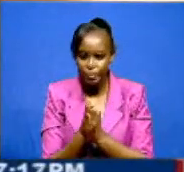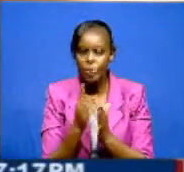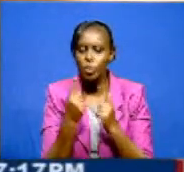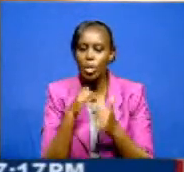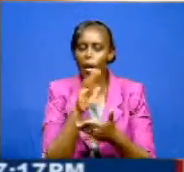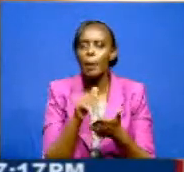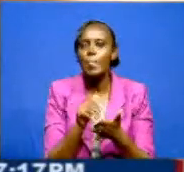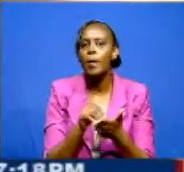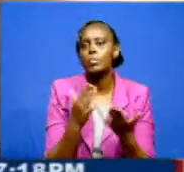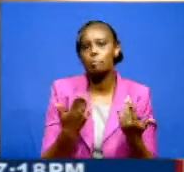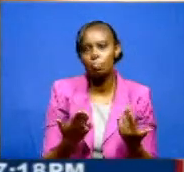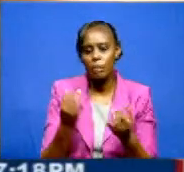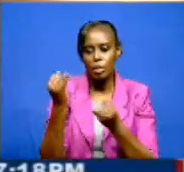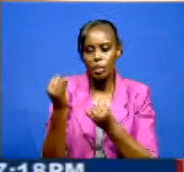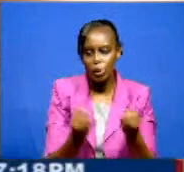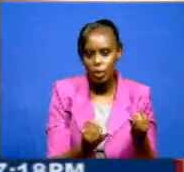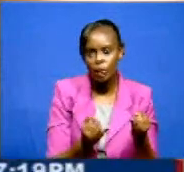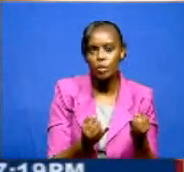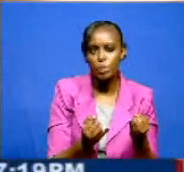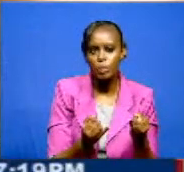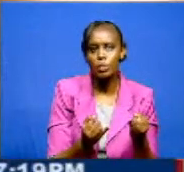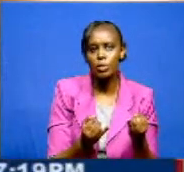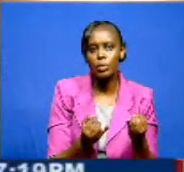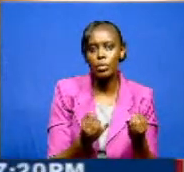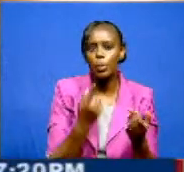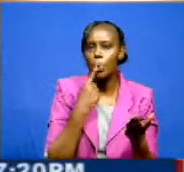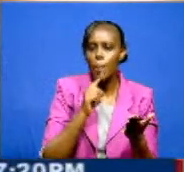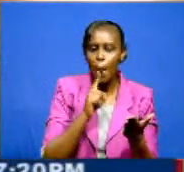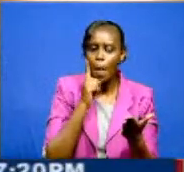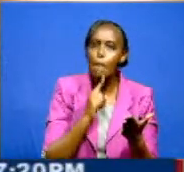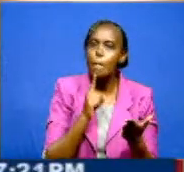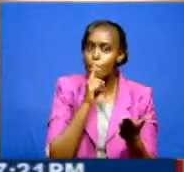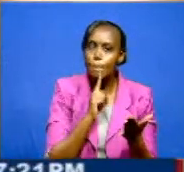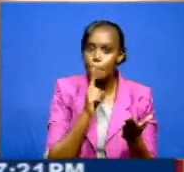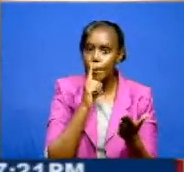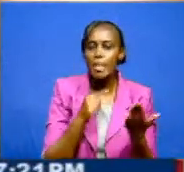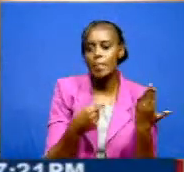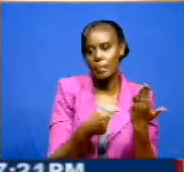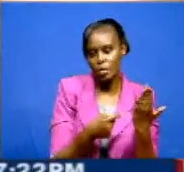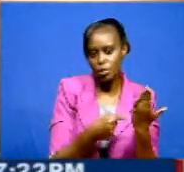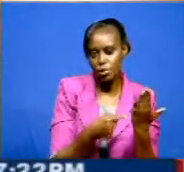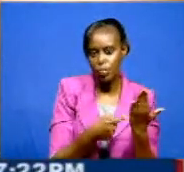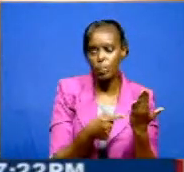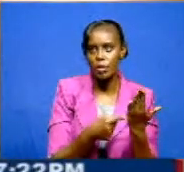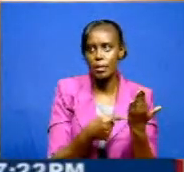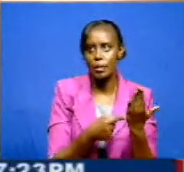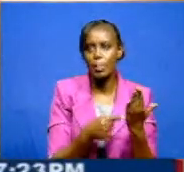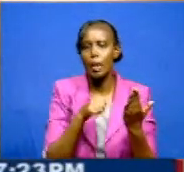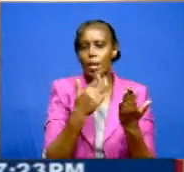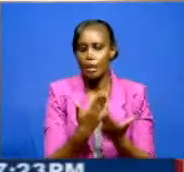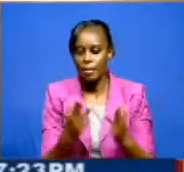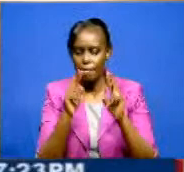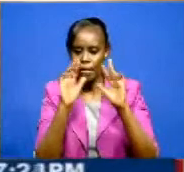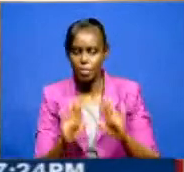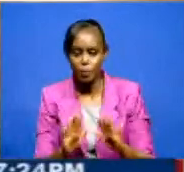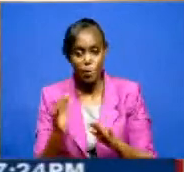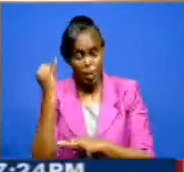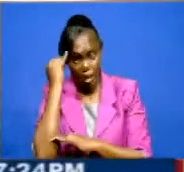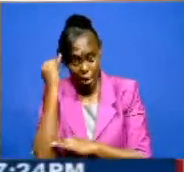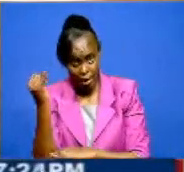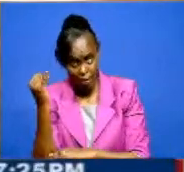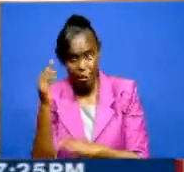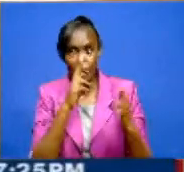talking about. Introduction of modern mung bean farming technologies, and all these are very, very key. Mr. Speaker, another very important aspect is